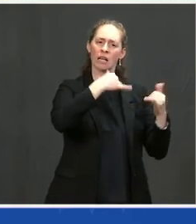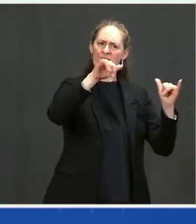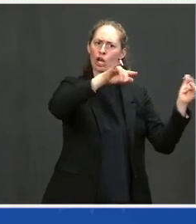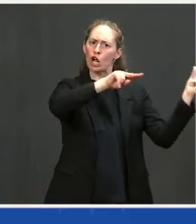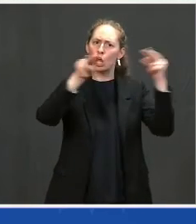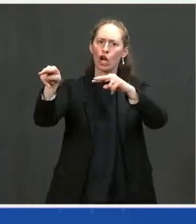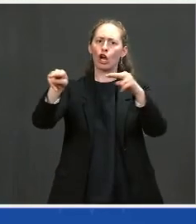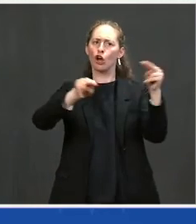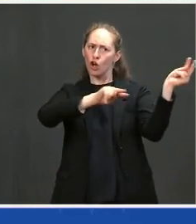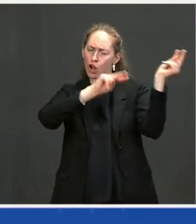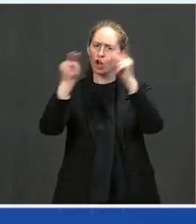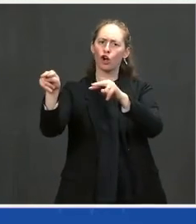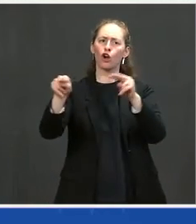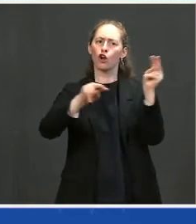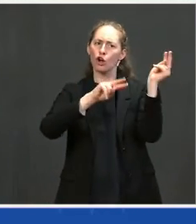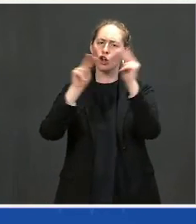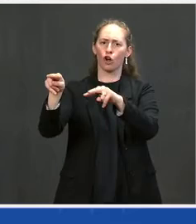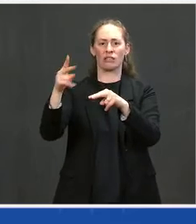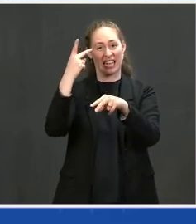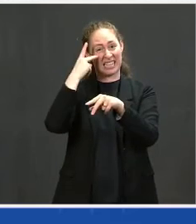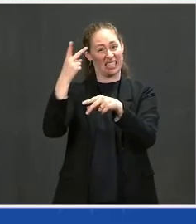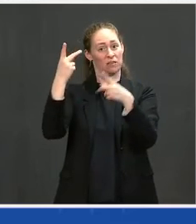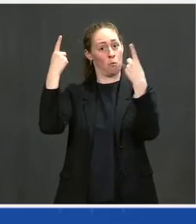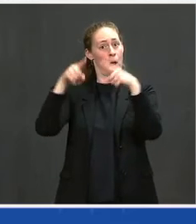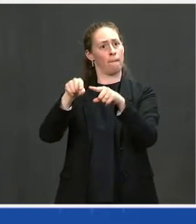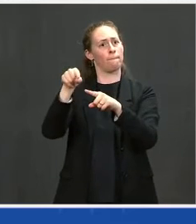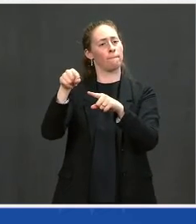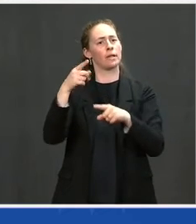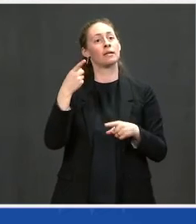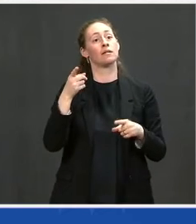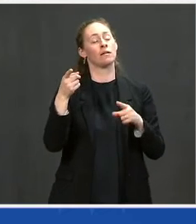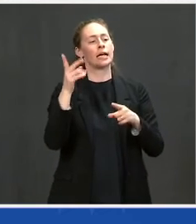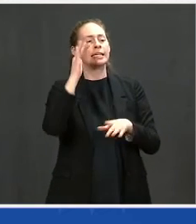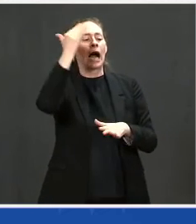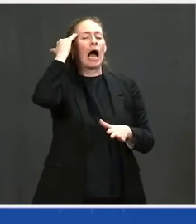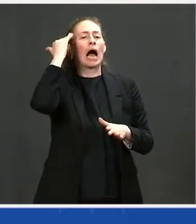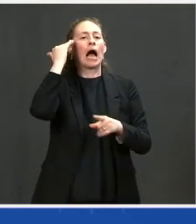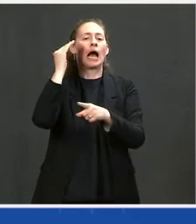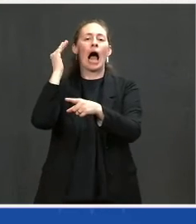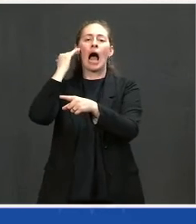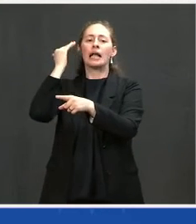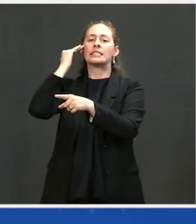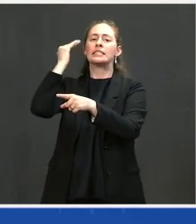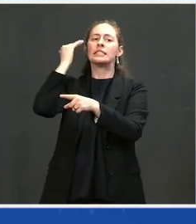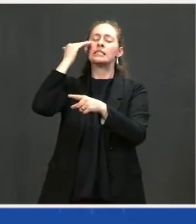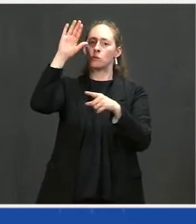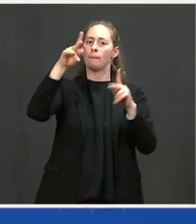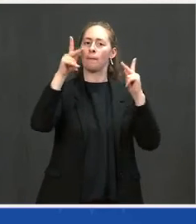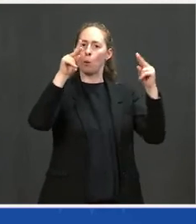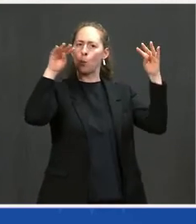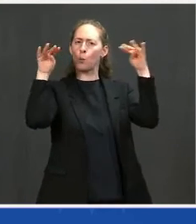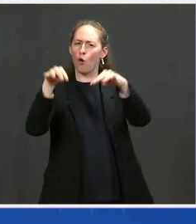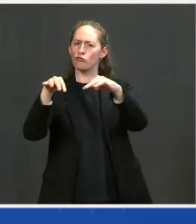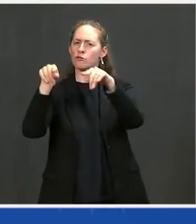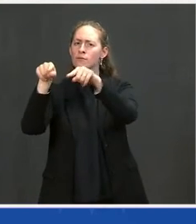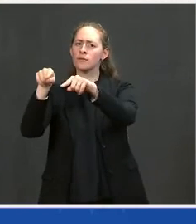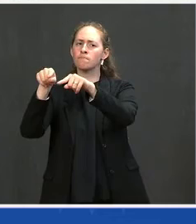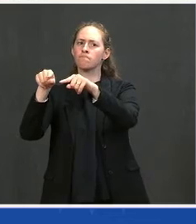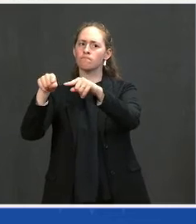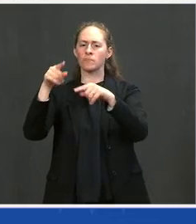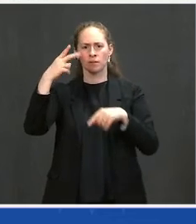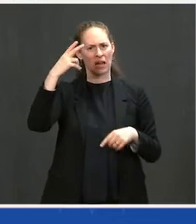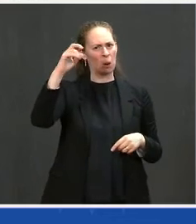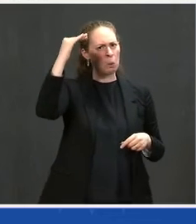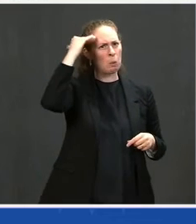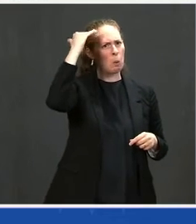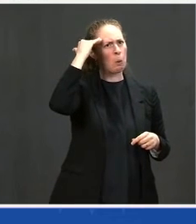happening. And he understood that. I made it clear that no American president, at